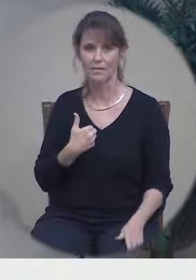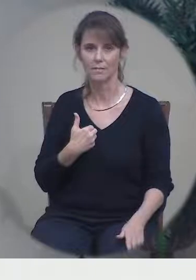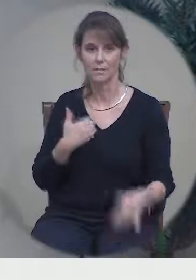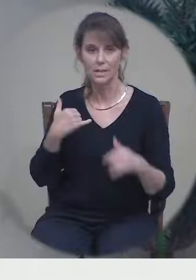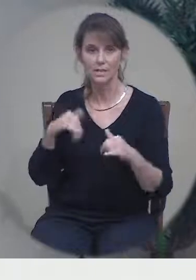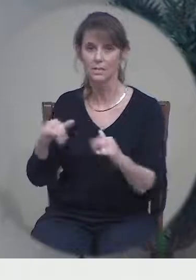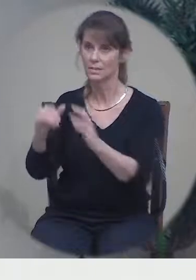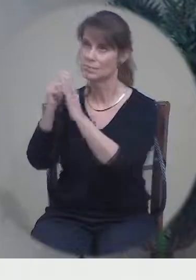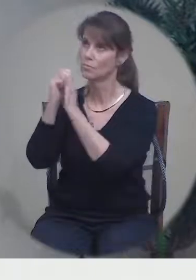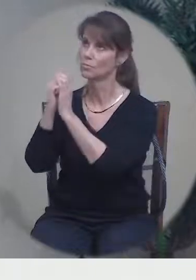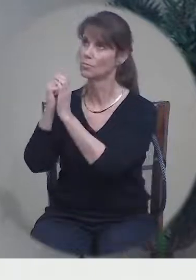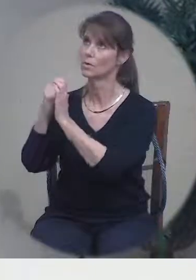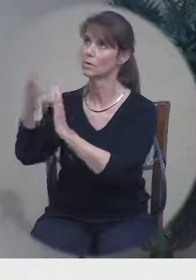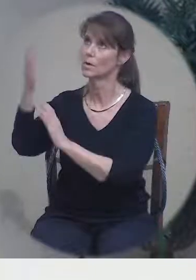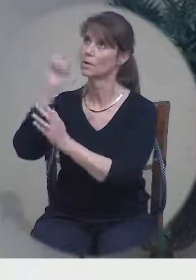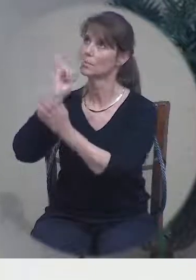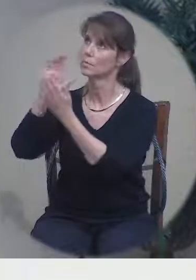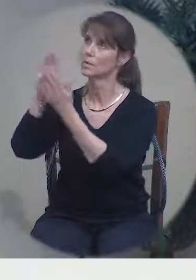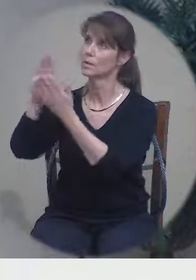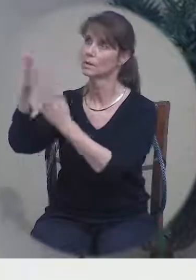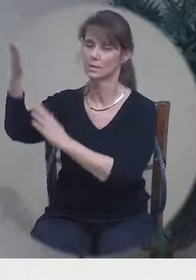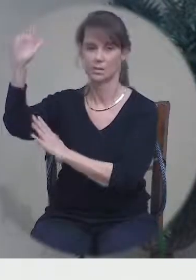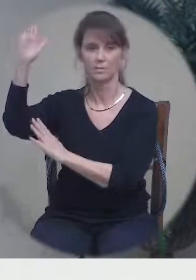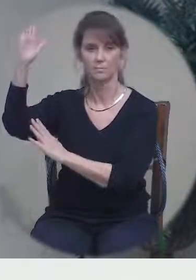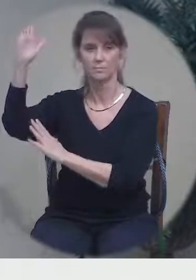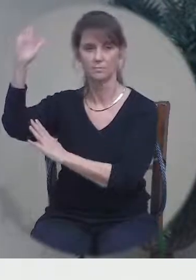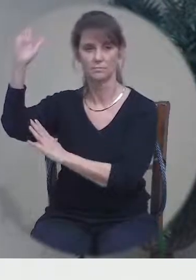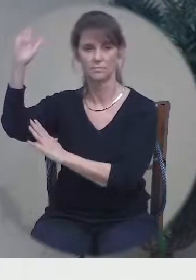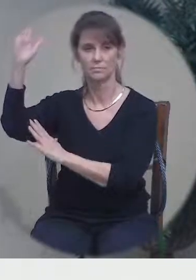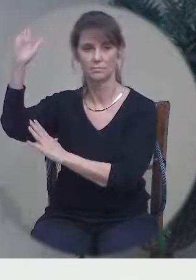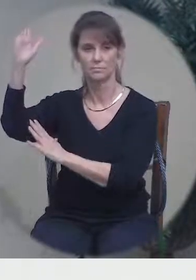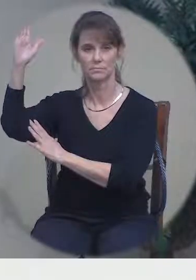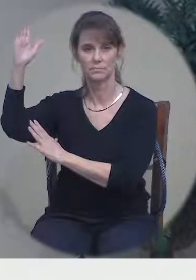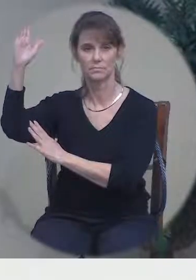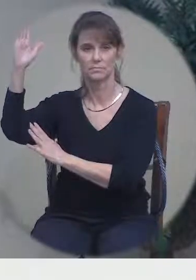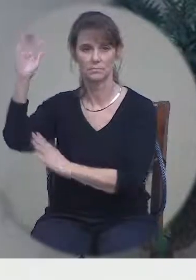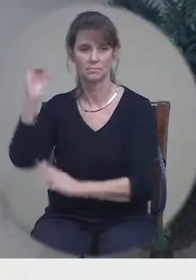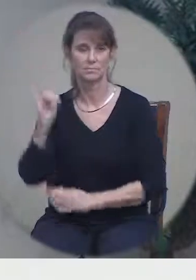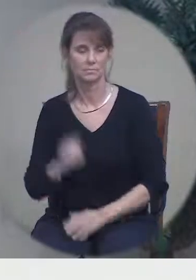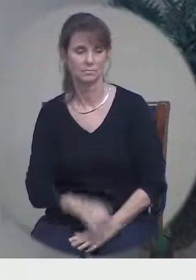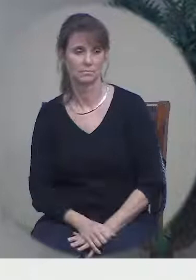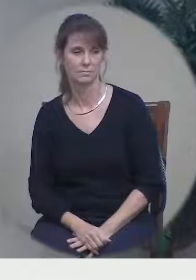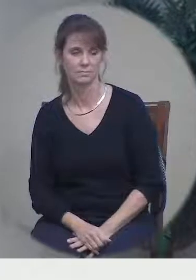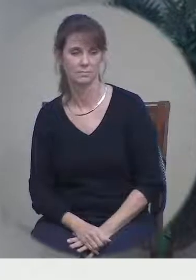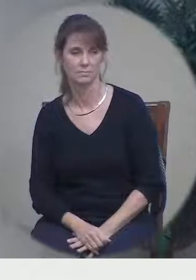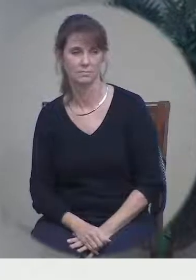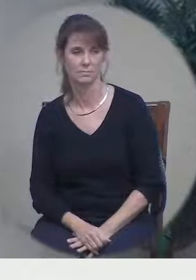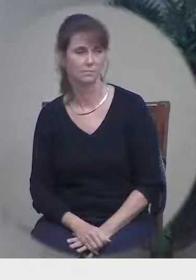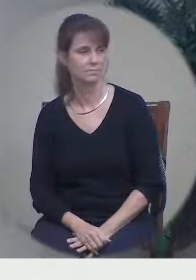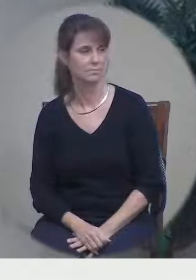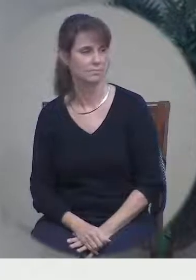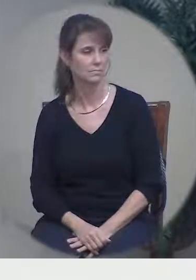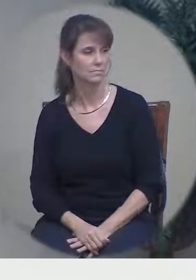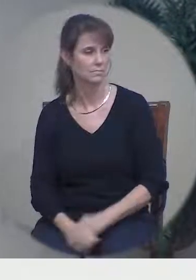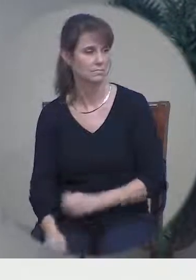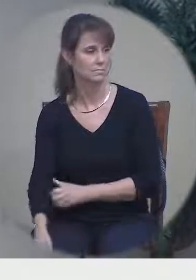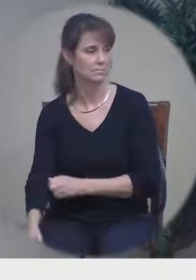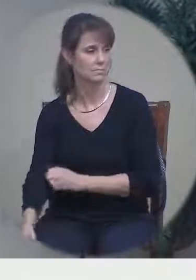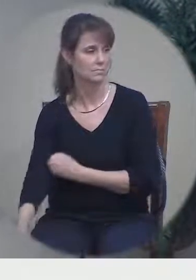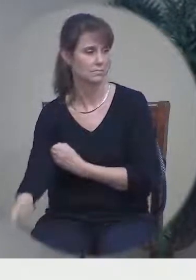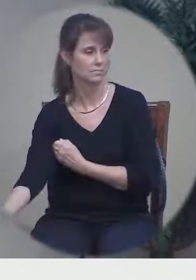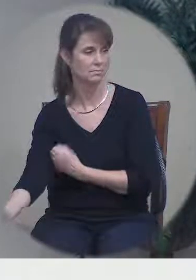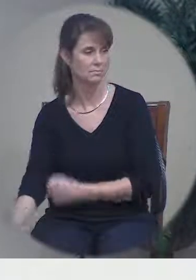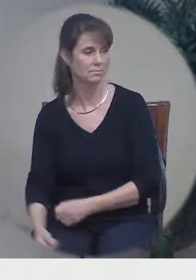lack nothing. And that's kind of a little bit to Chad's point a little bit earlier. Brother Paul? Well, Satan